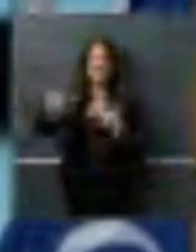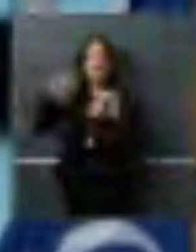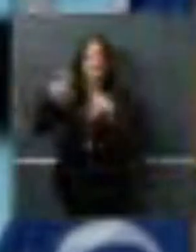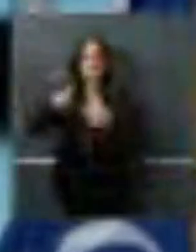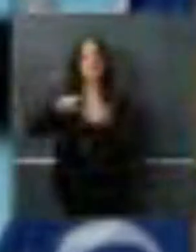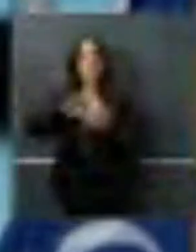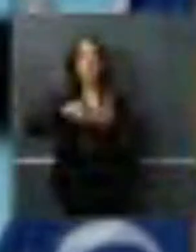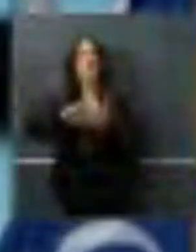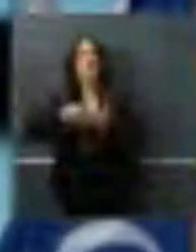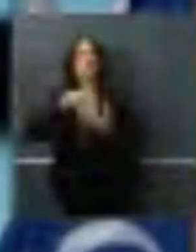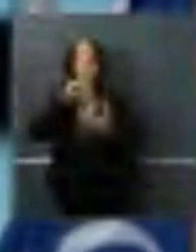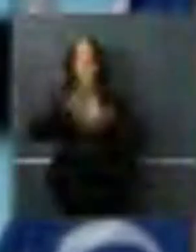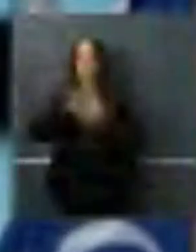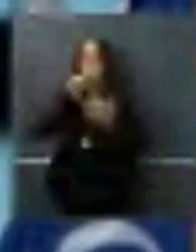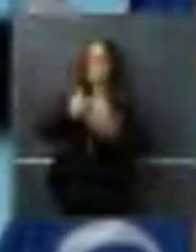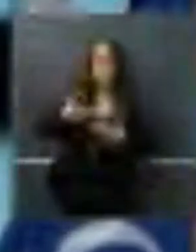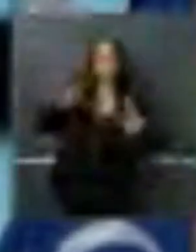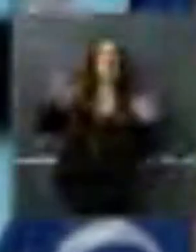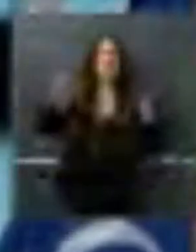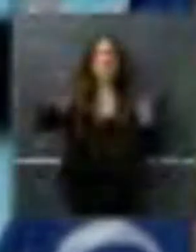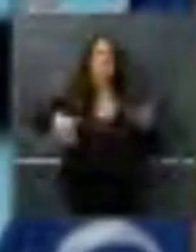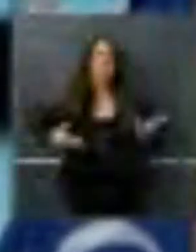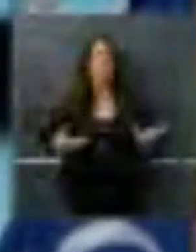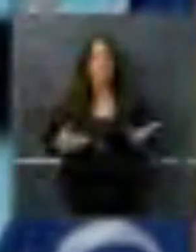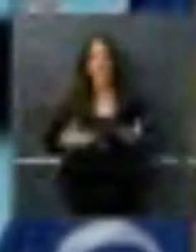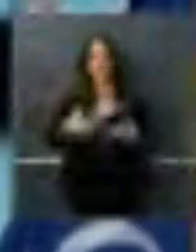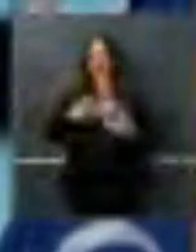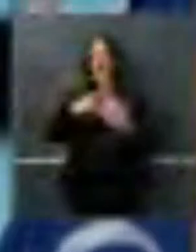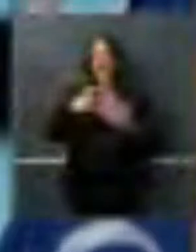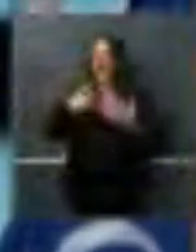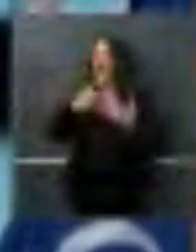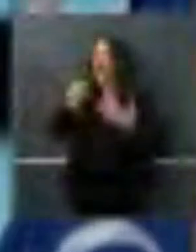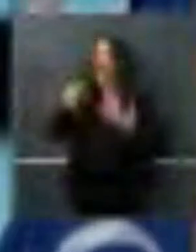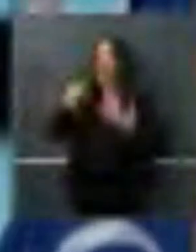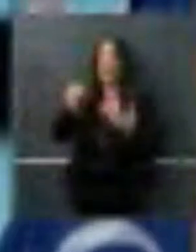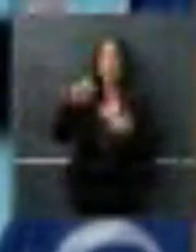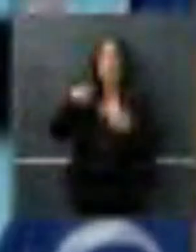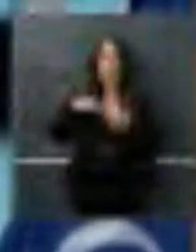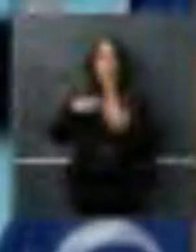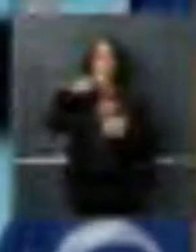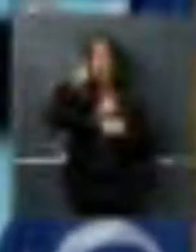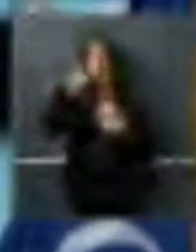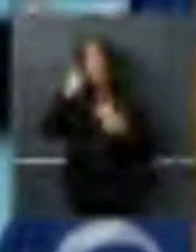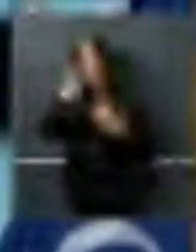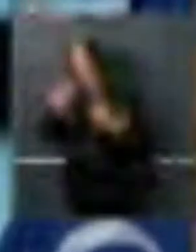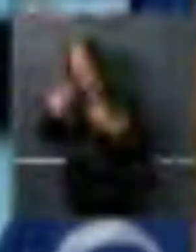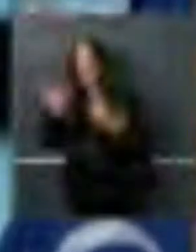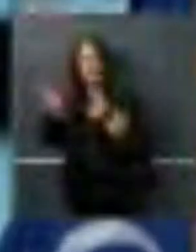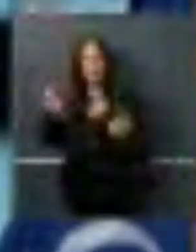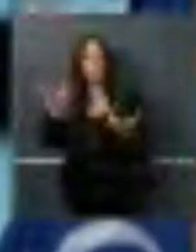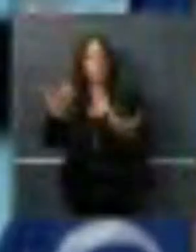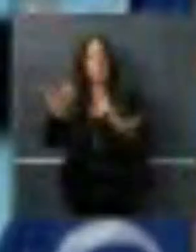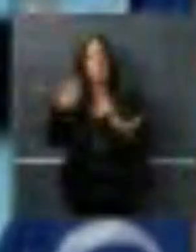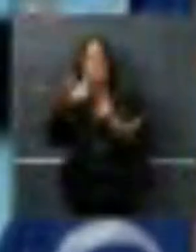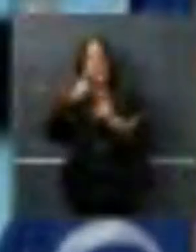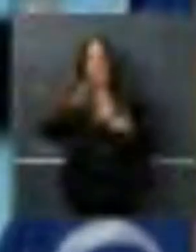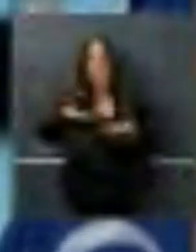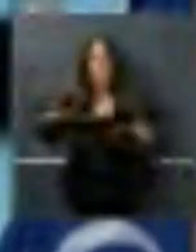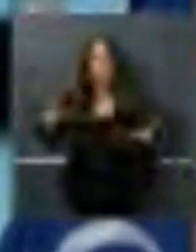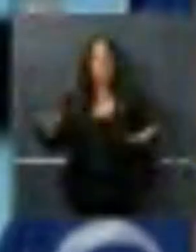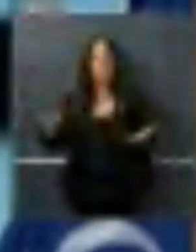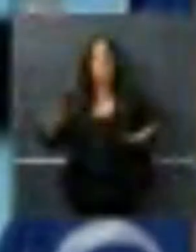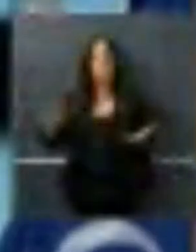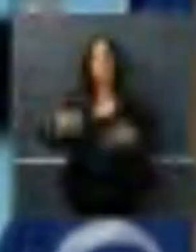their needs with a summer slide that will be even more acute this year. And we're already working to figure out what that looks like